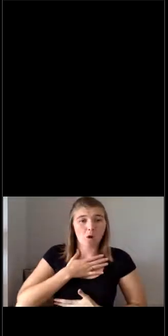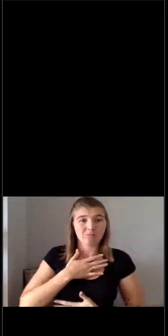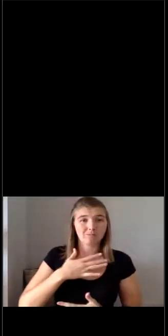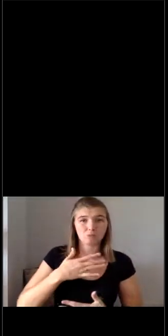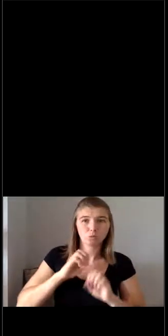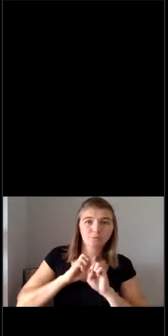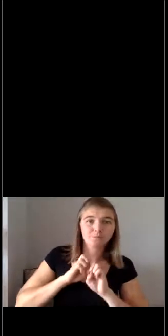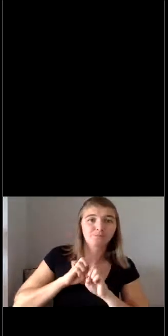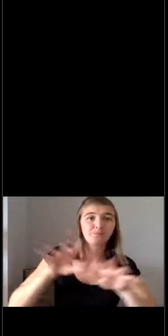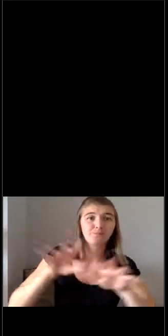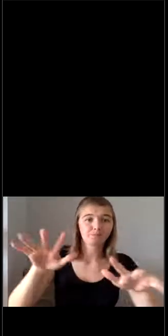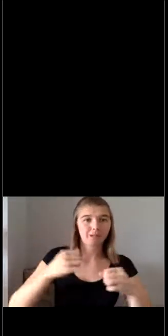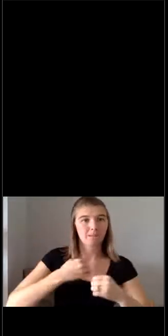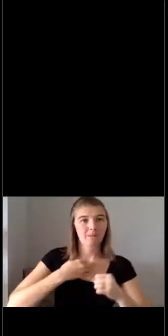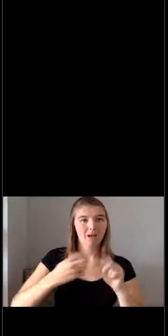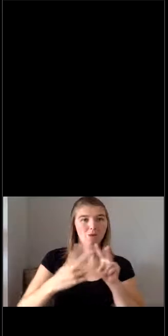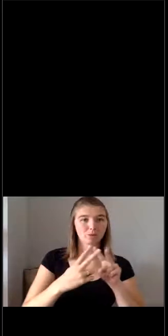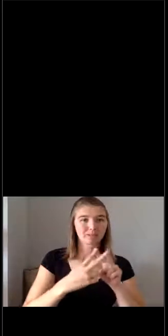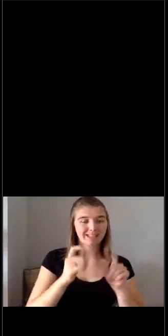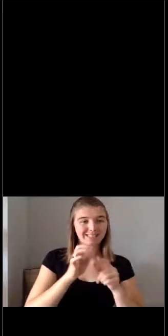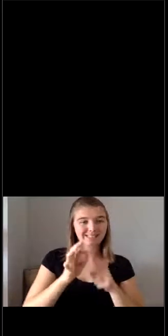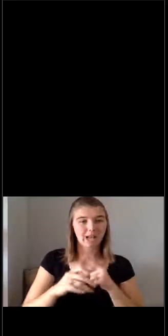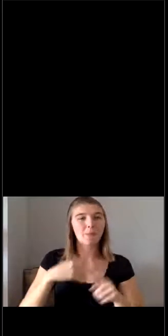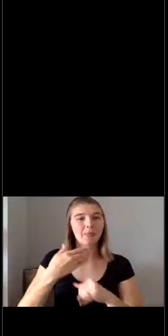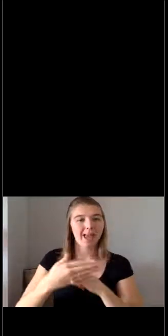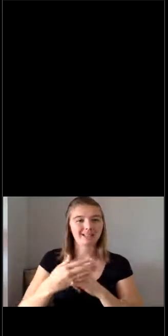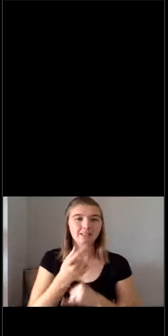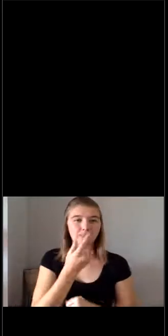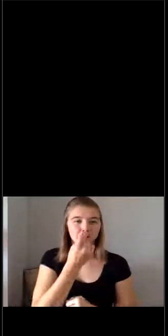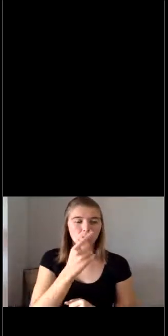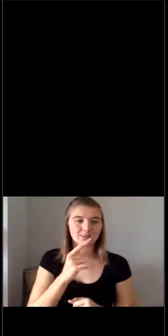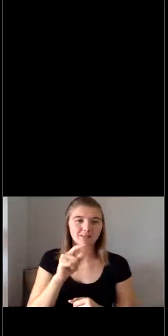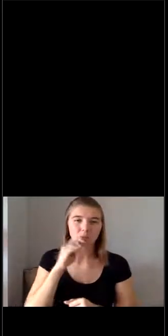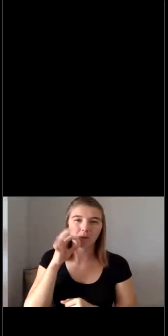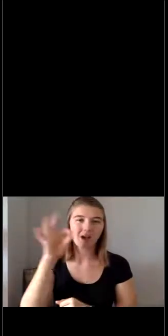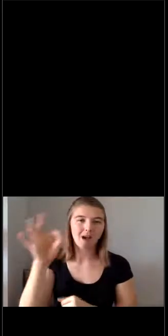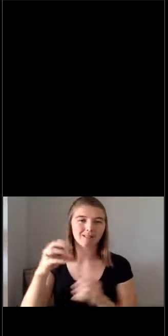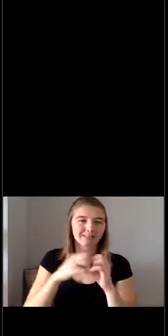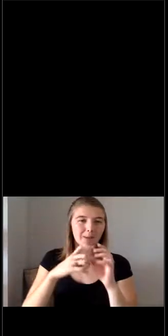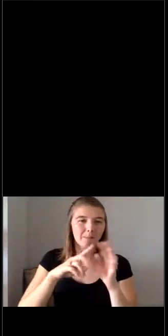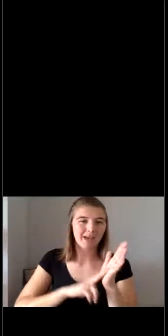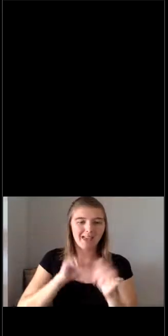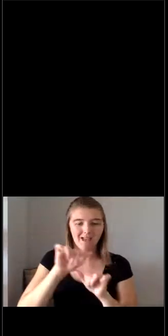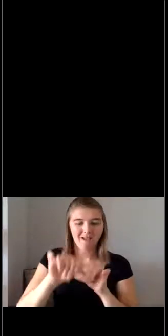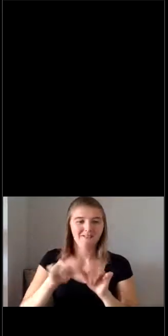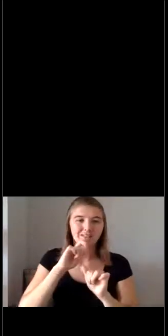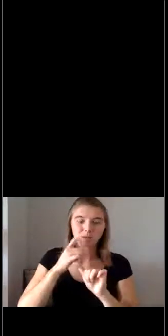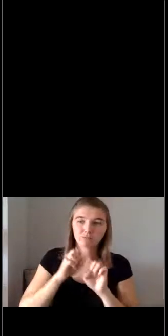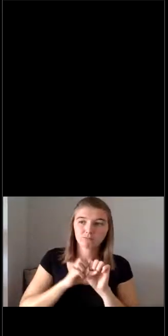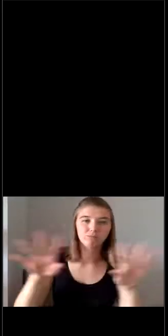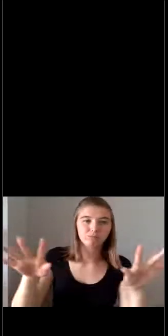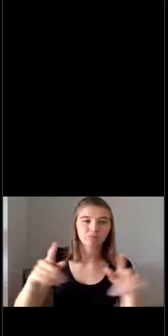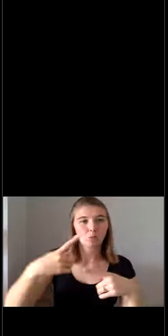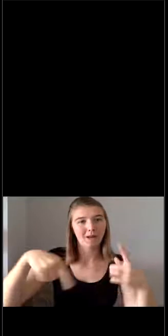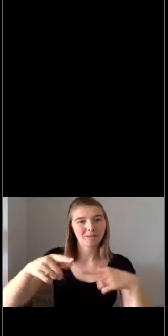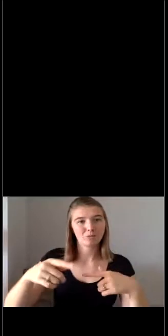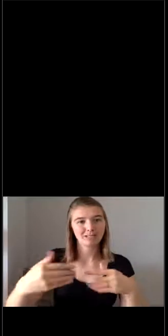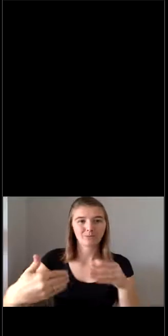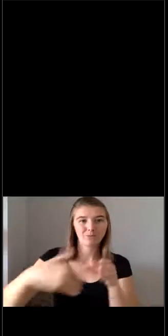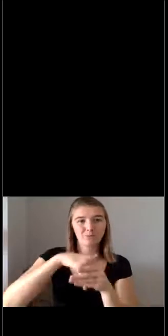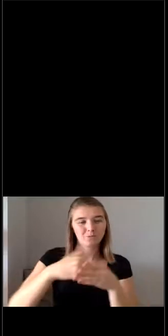attending. Will do. Thank you very much, Sam. Thanks again for joining us and for the presentation. Very much looking forward to the guided mindfulness